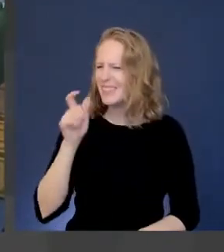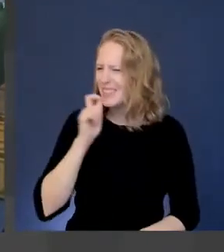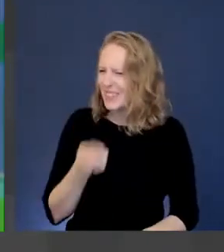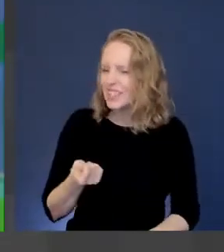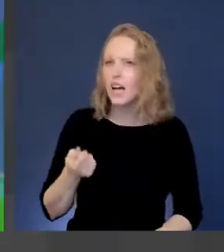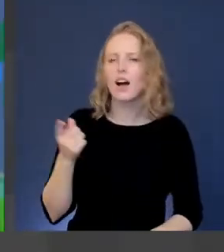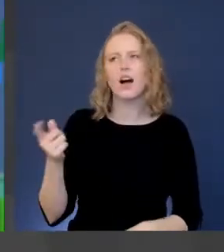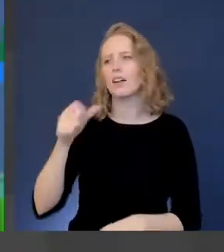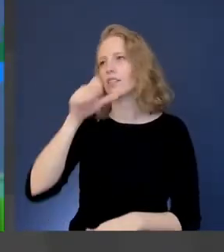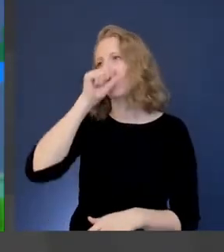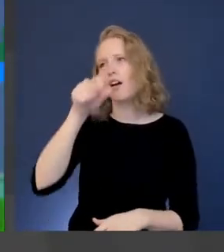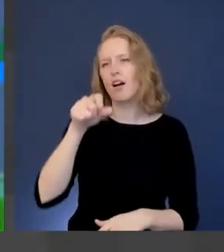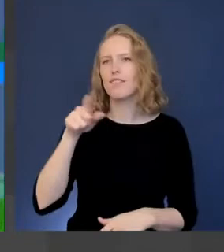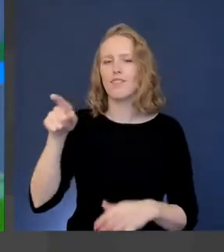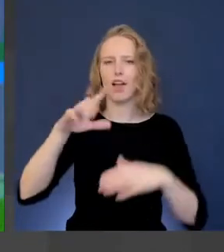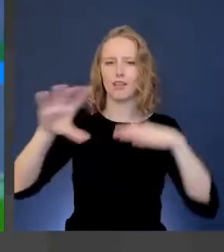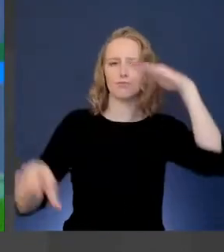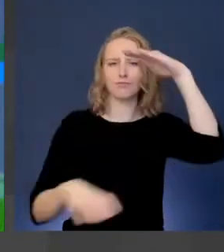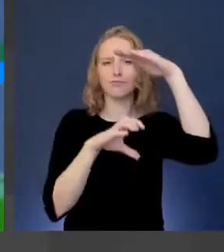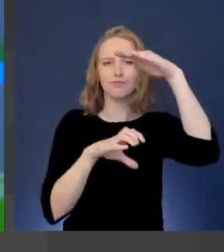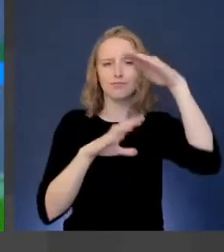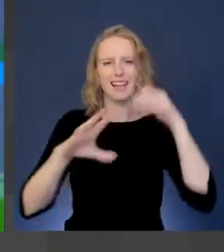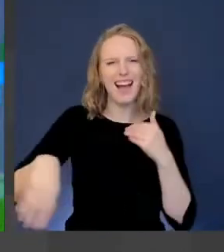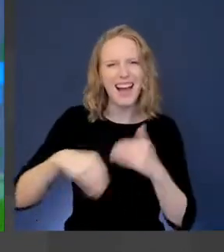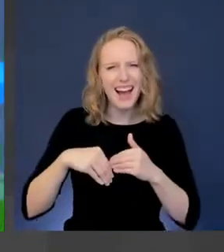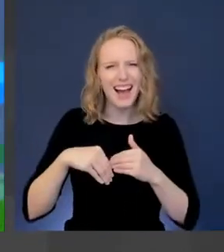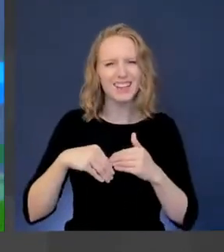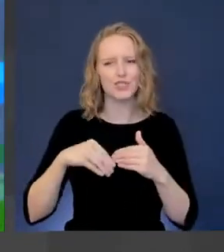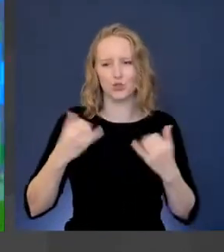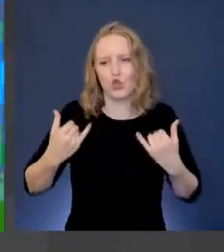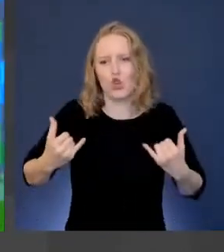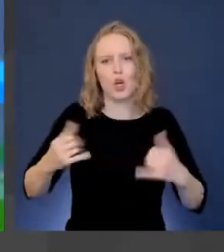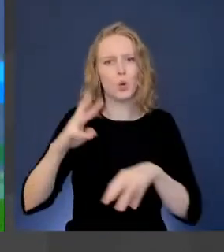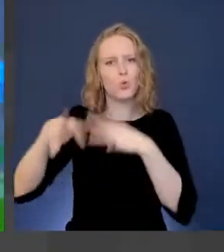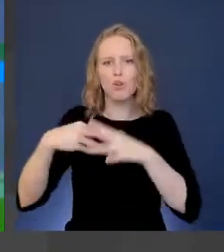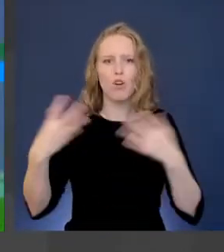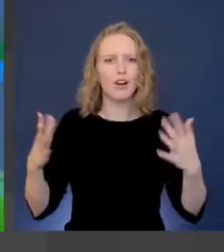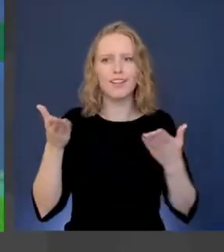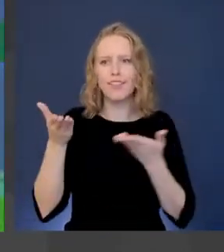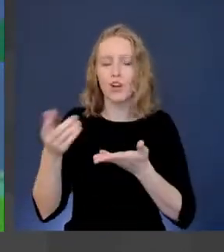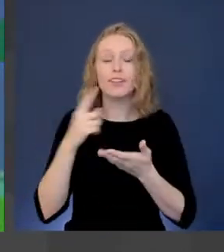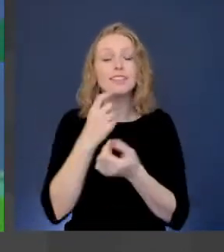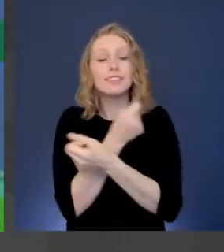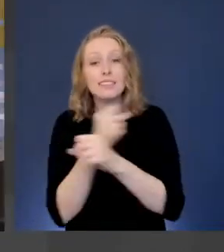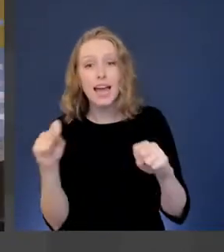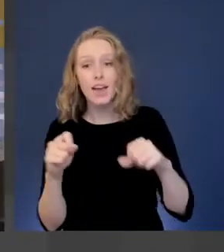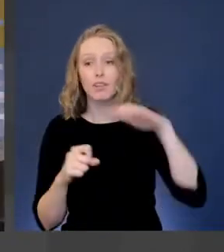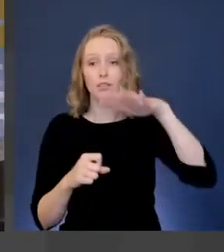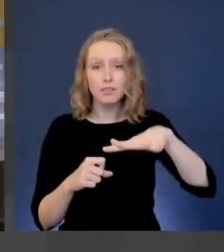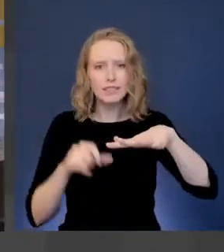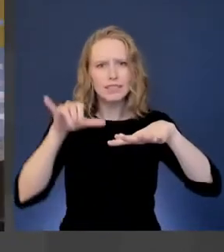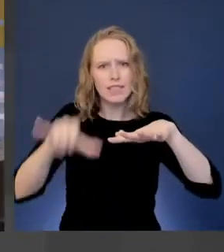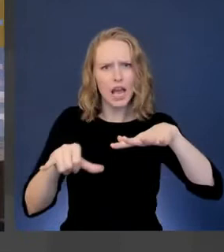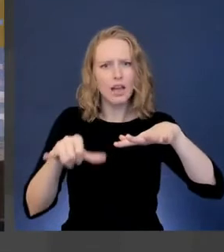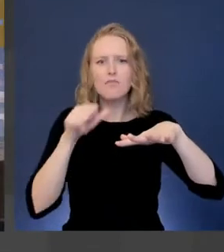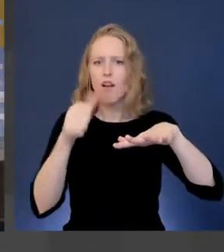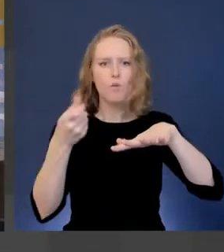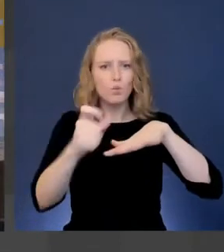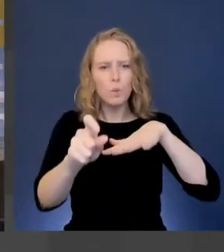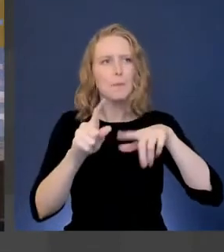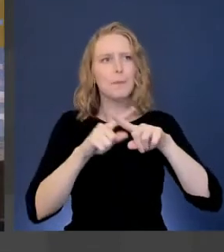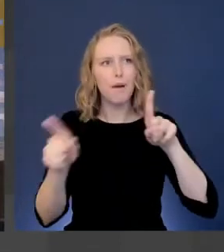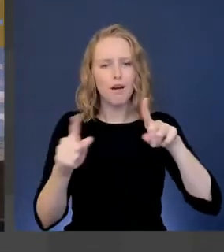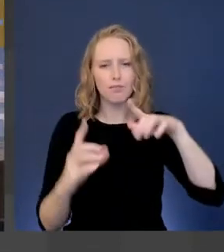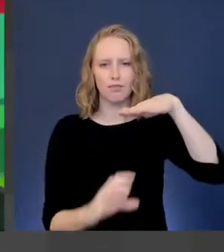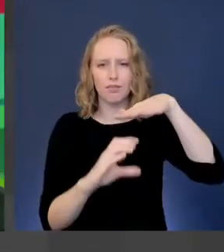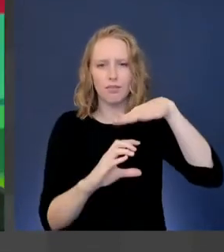so much to the existing worlds that our players have. And so you're keeping them safe and adding a lot to it. And that's also an important thing. We don't want to force players to